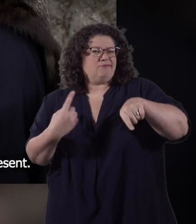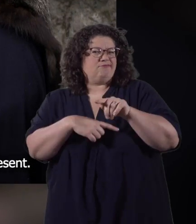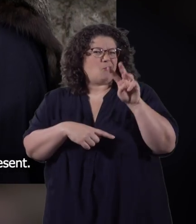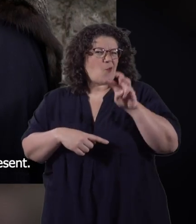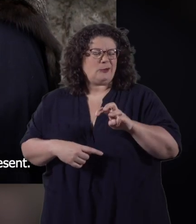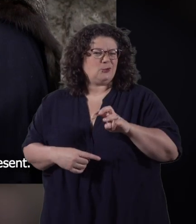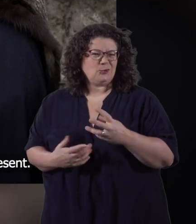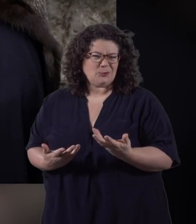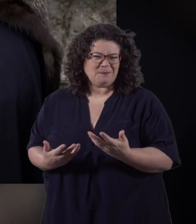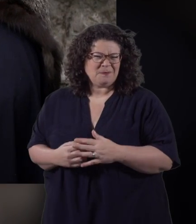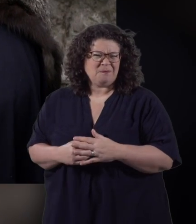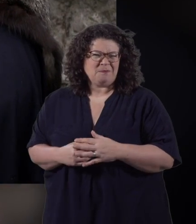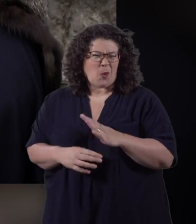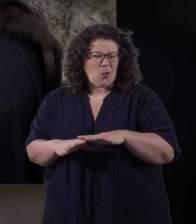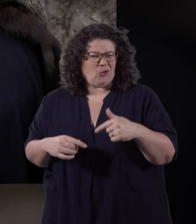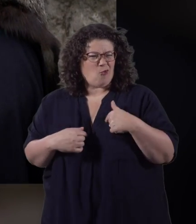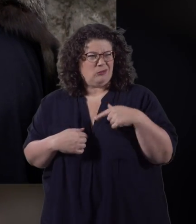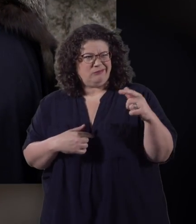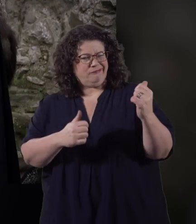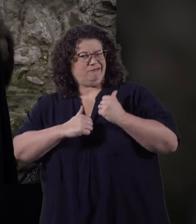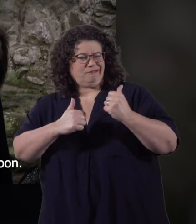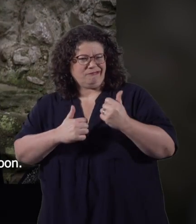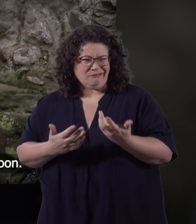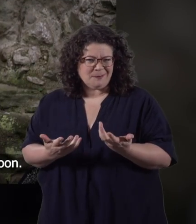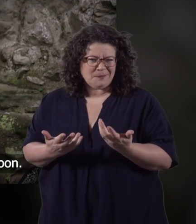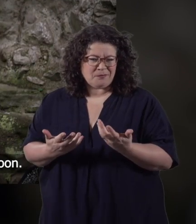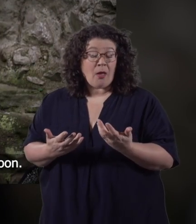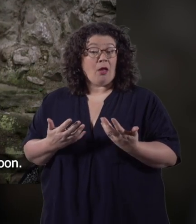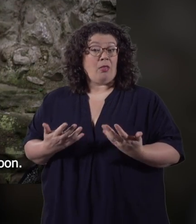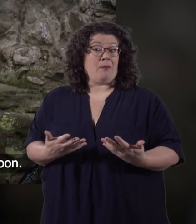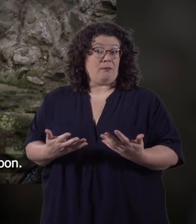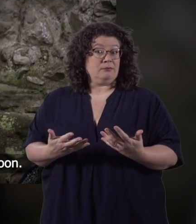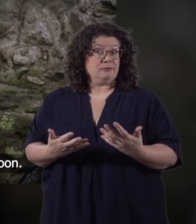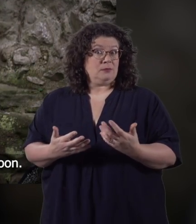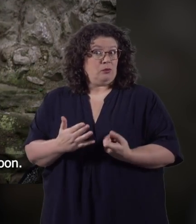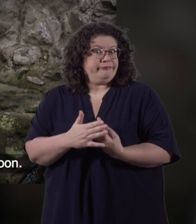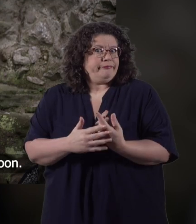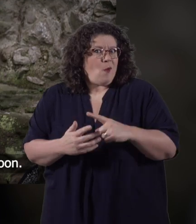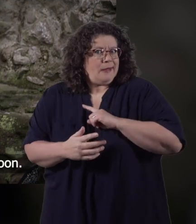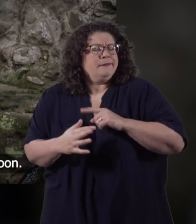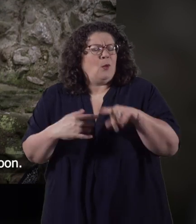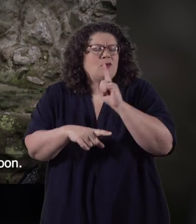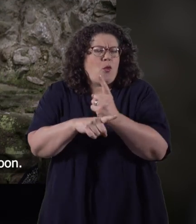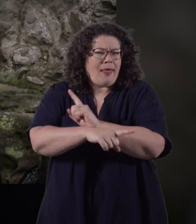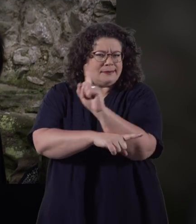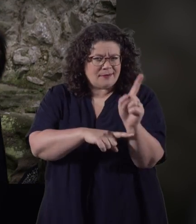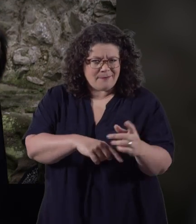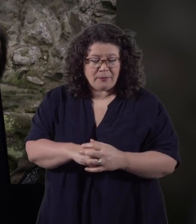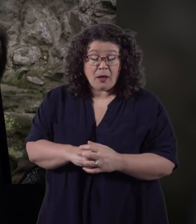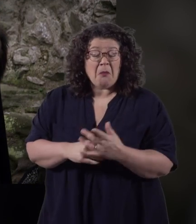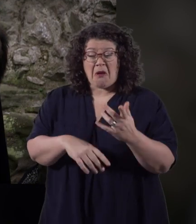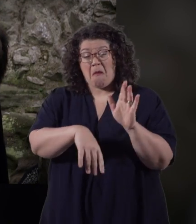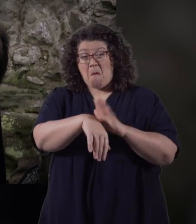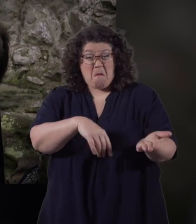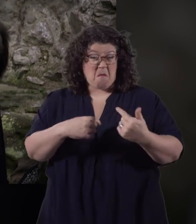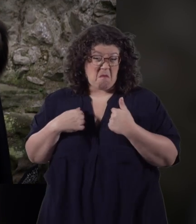king's good books at present. We are not in his favor, and particularly at the present, but I will tell more of that soon.